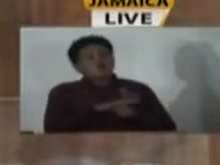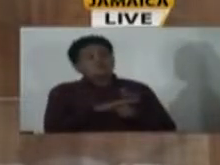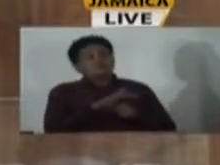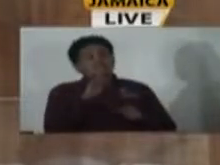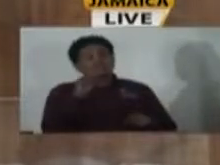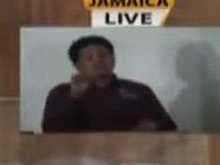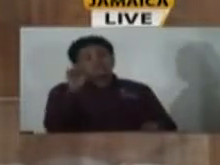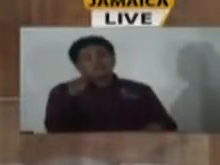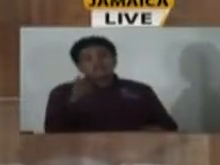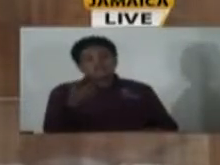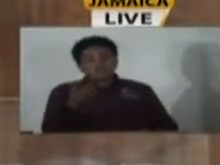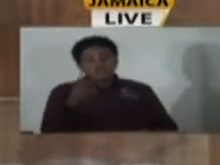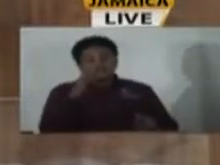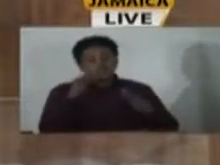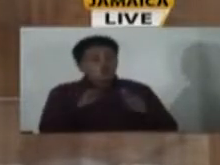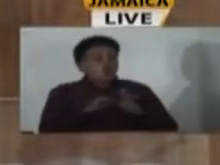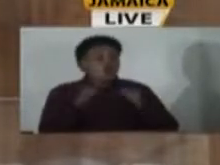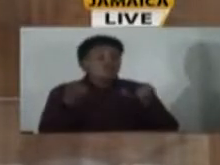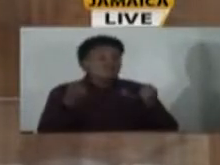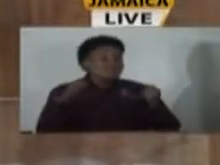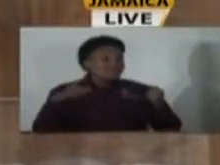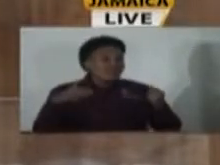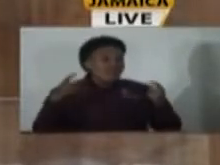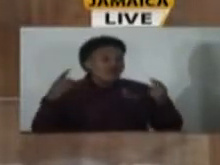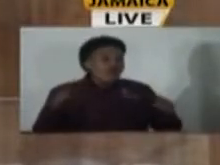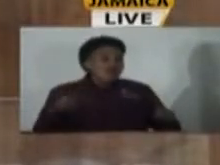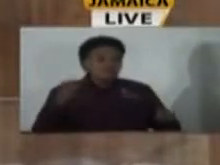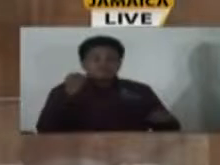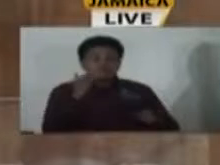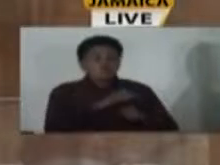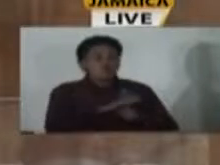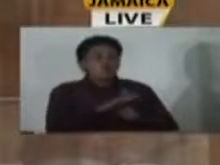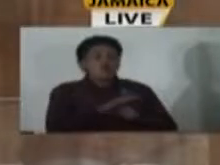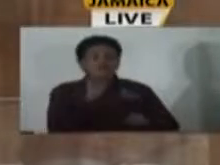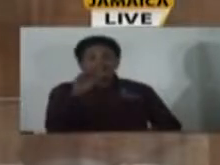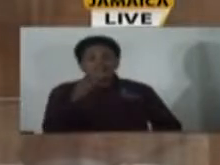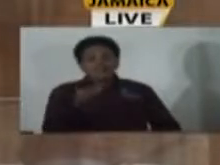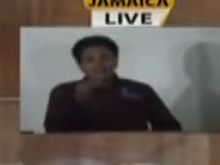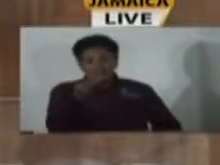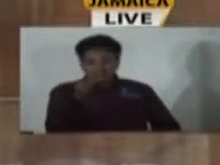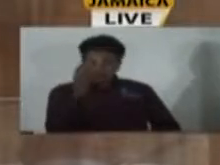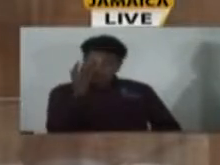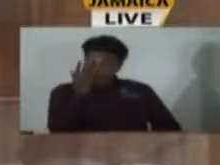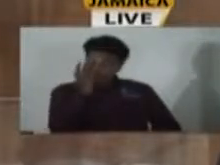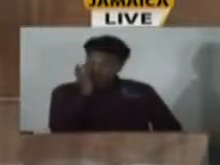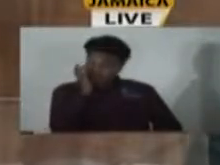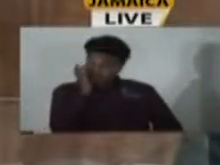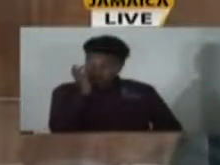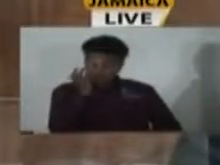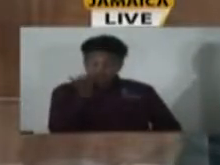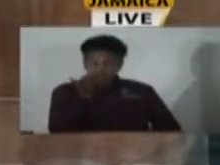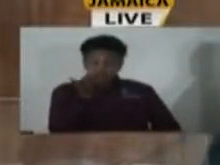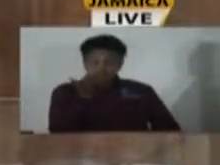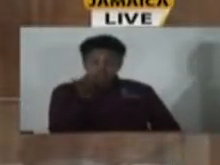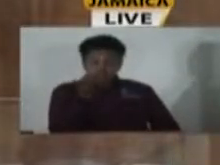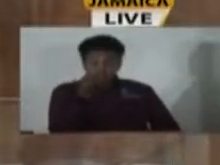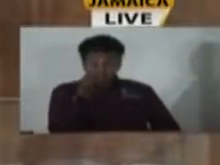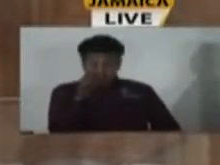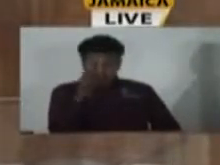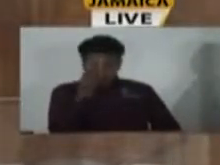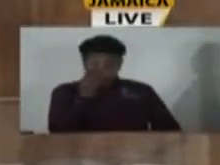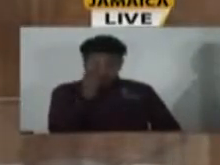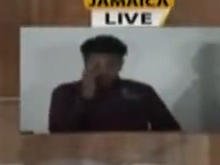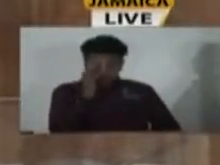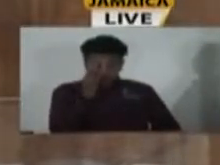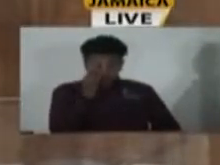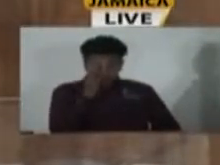mandatory. The offense is not committed if the warning is not given. So, to repeat, the scheme of the